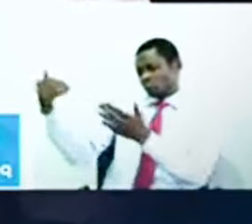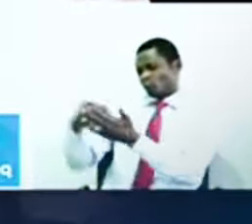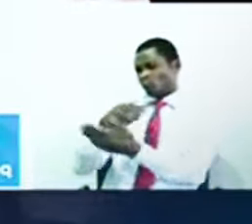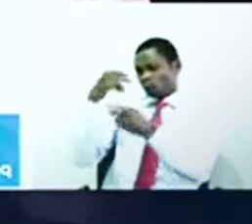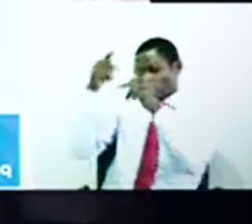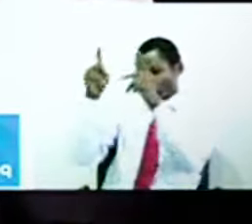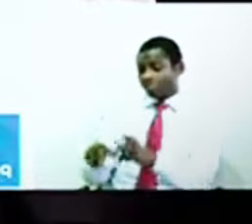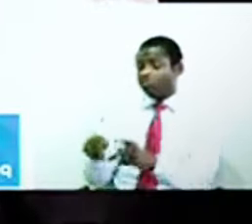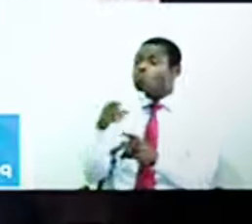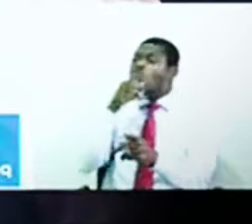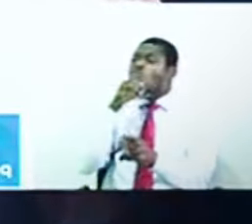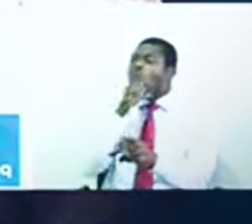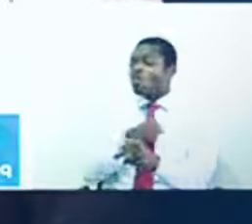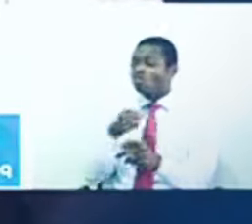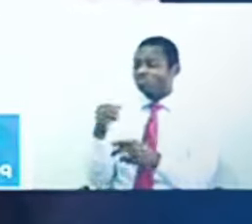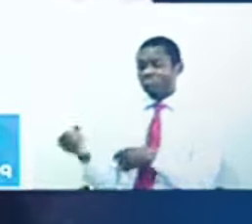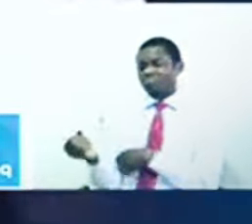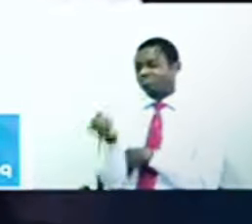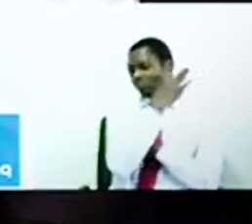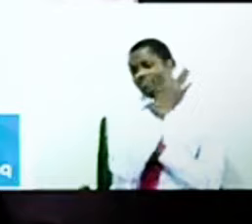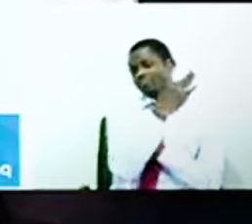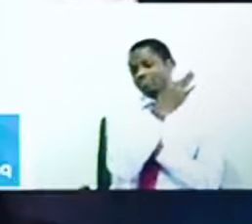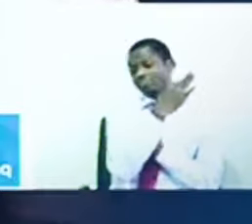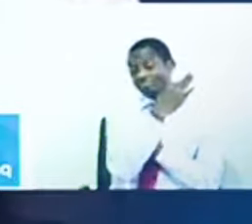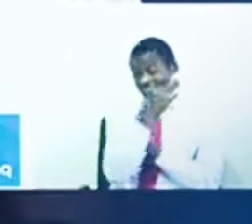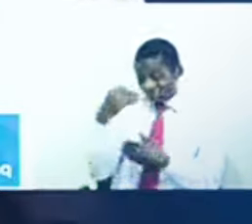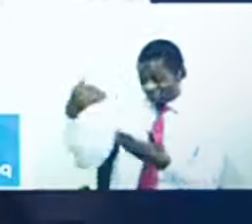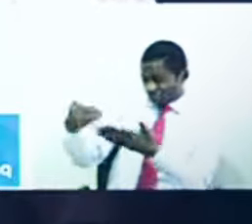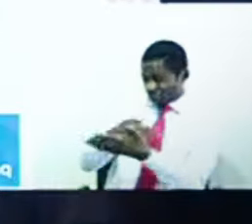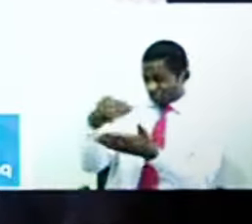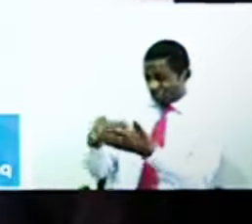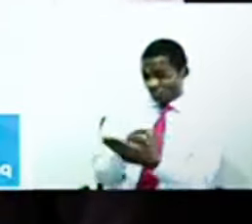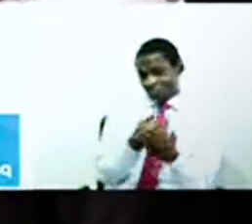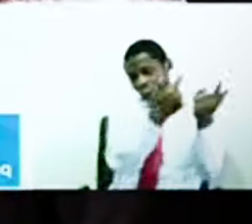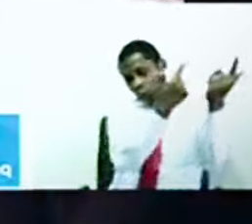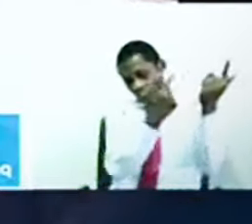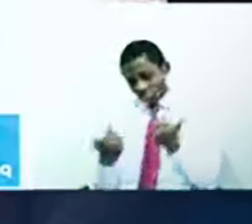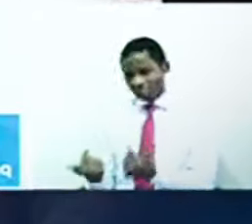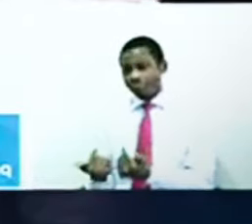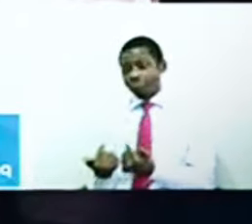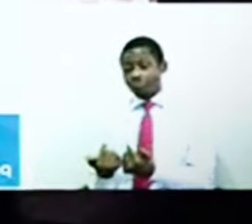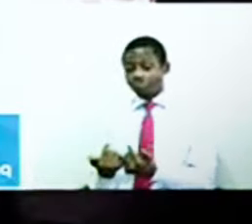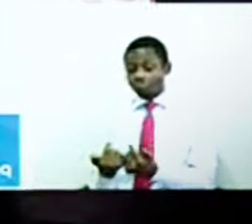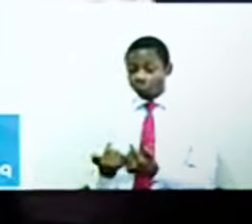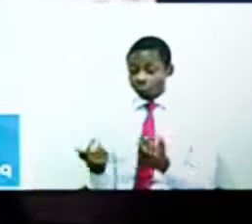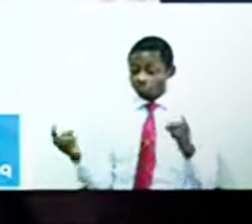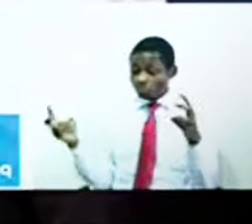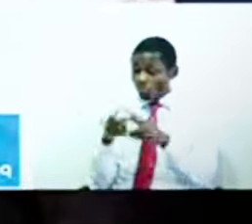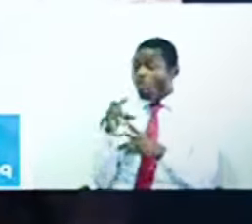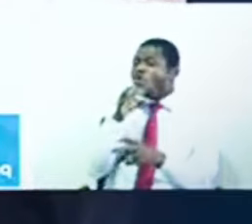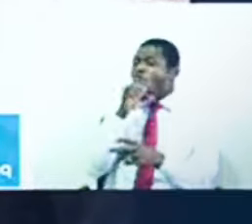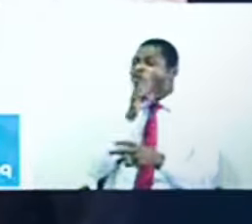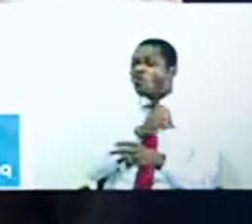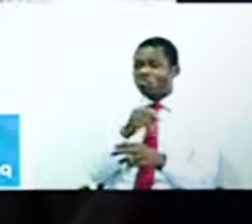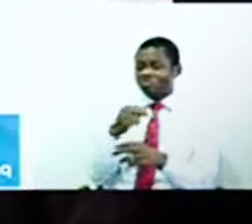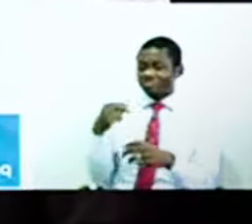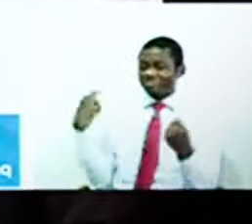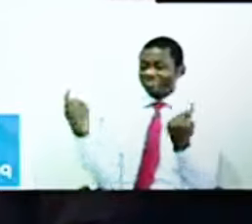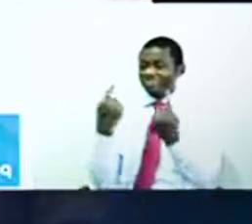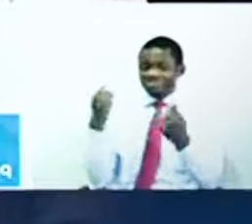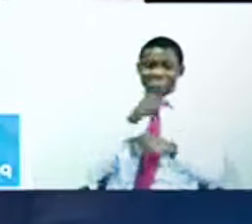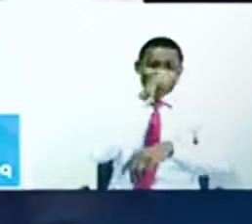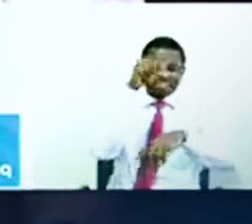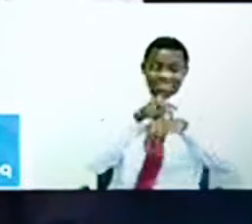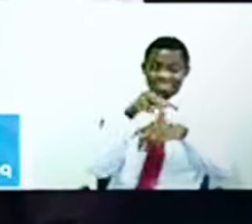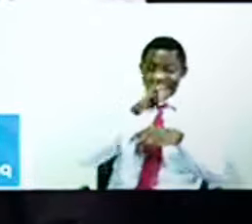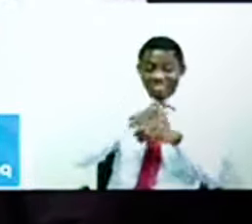The old is gone. The new has come. The old sinful nature that fights against